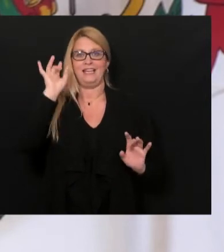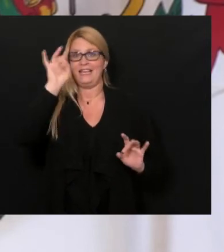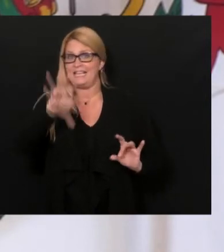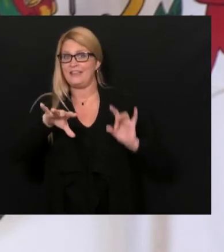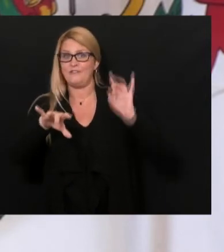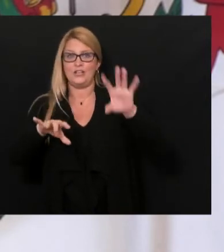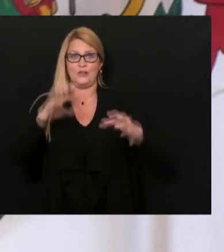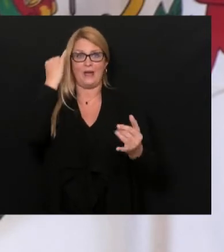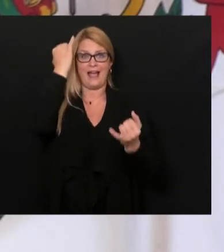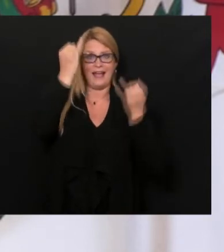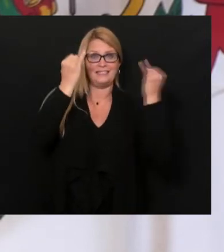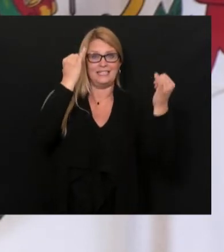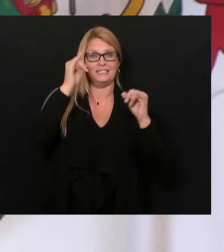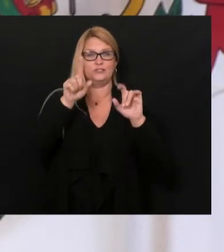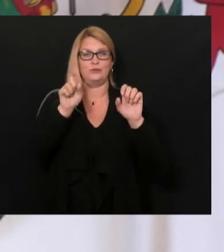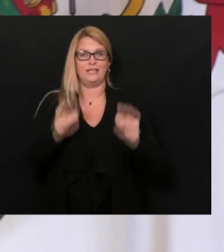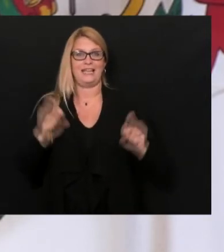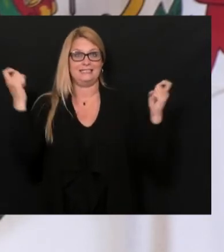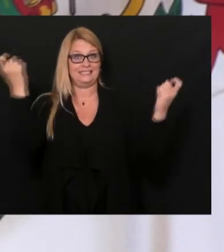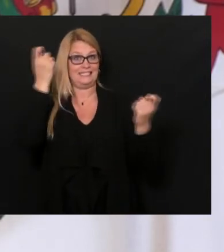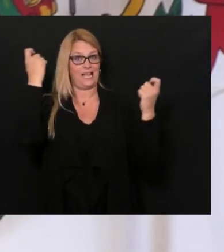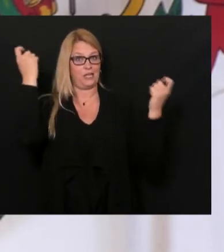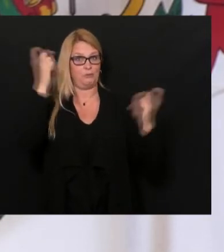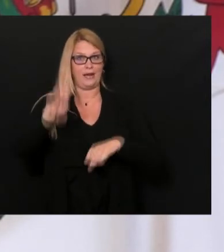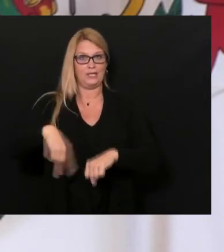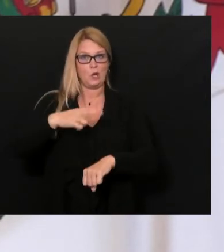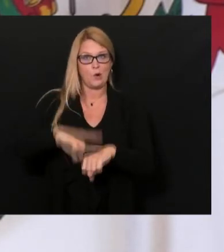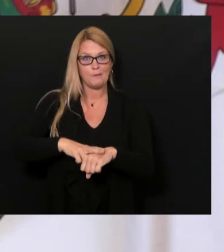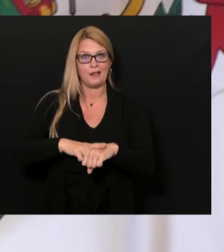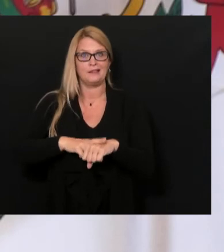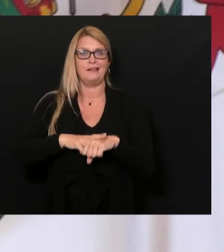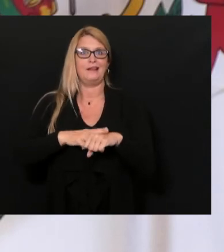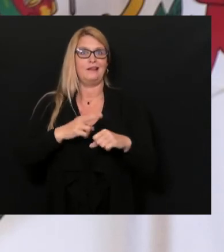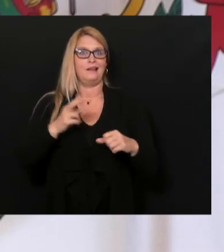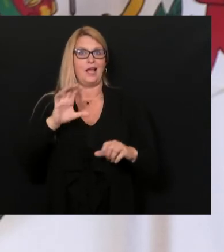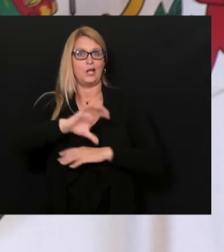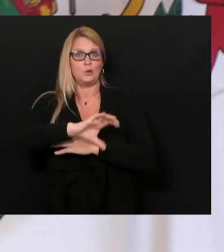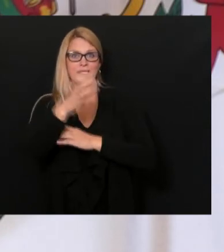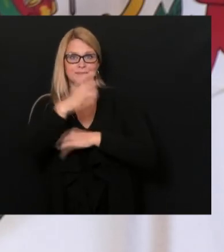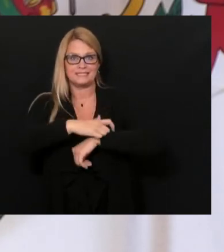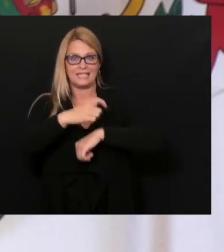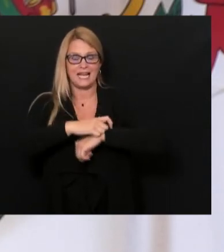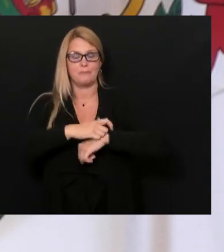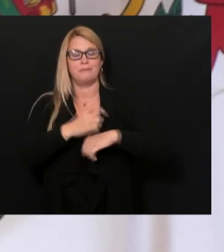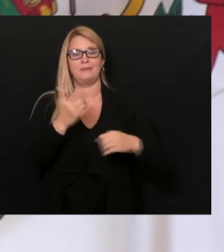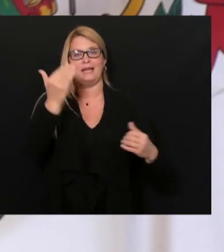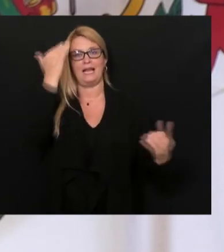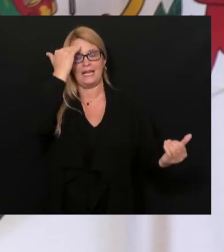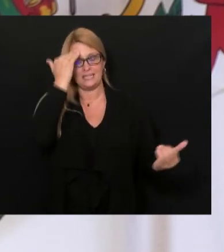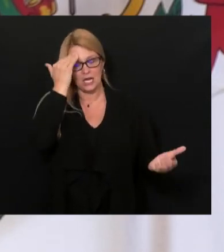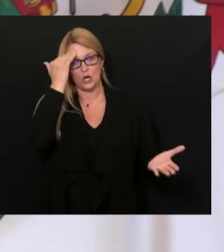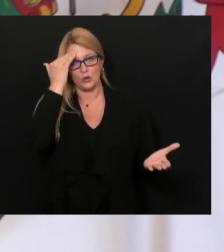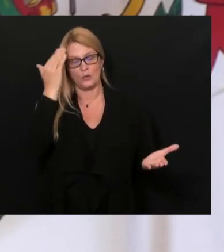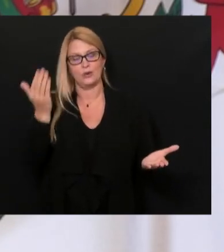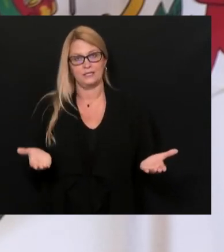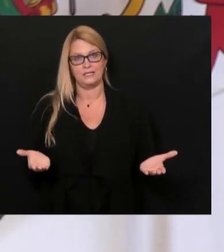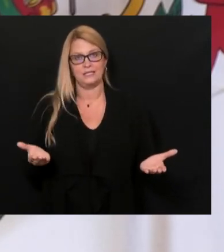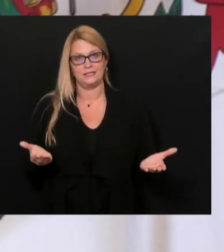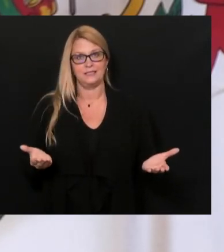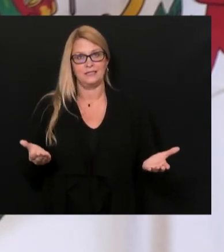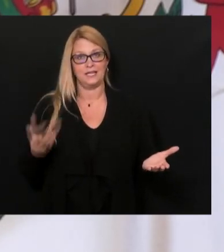you can celebrate a little bit of normalcy, you know, at Christmas. And just know just this. As